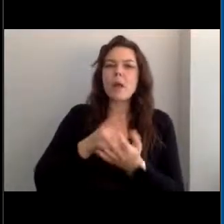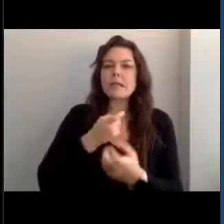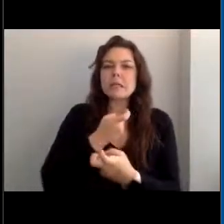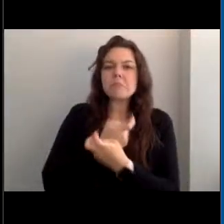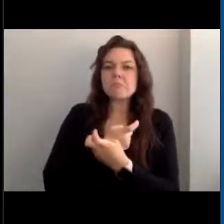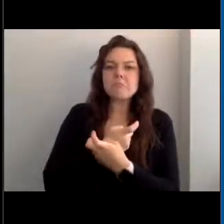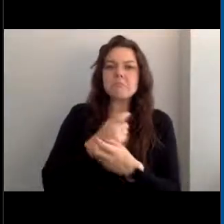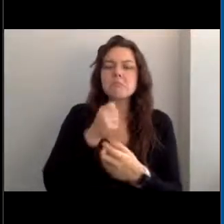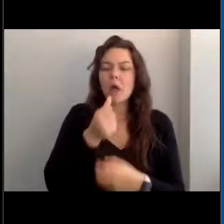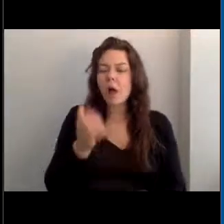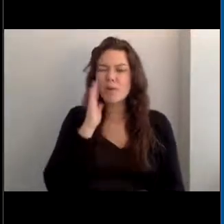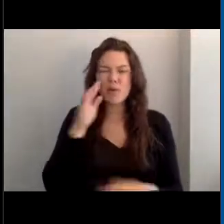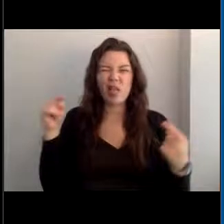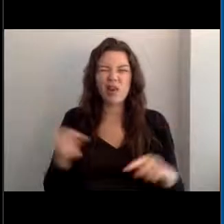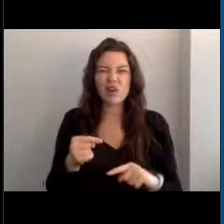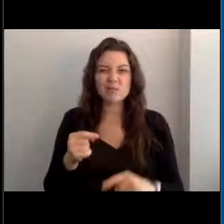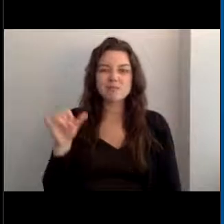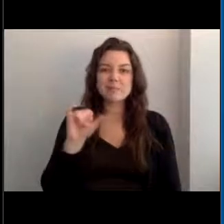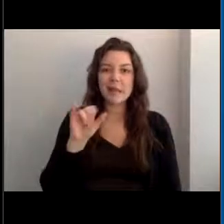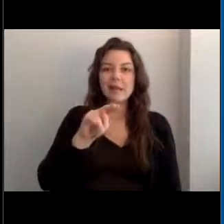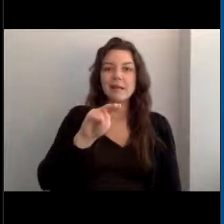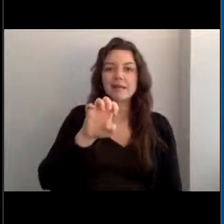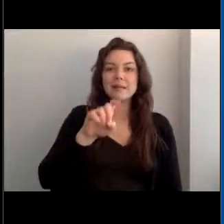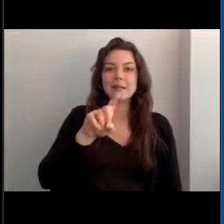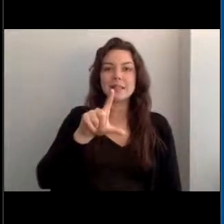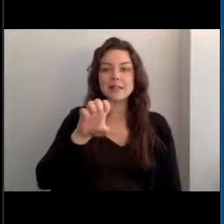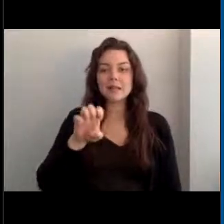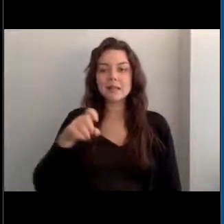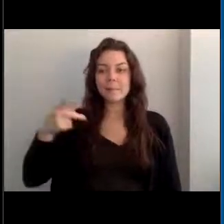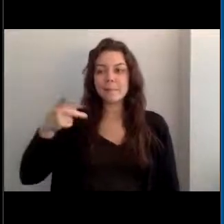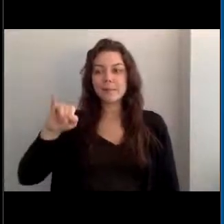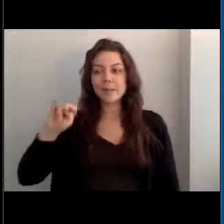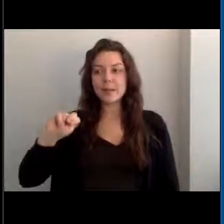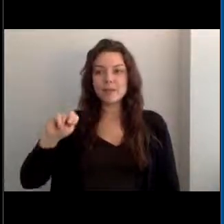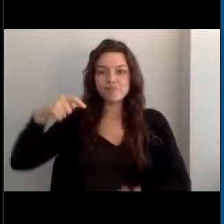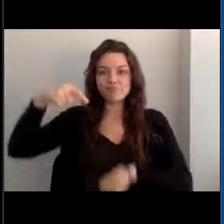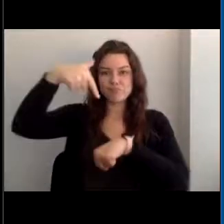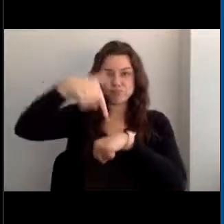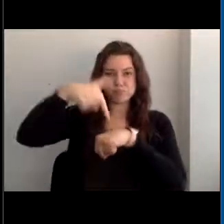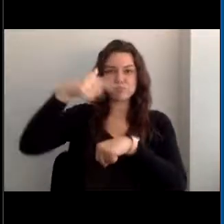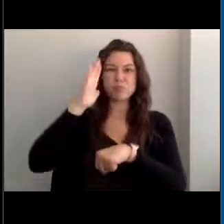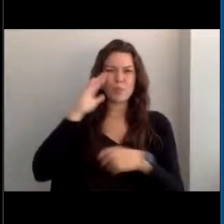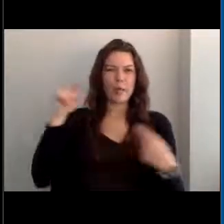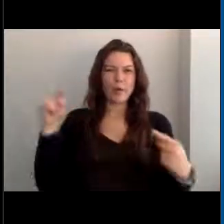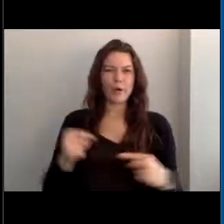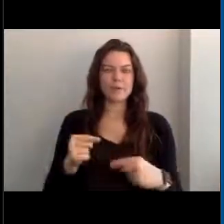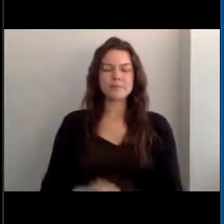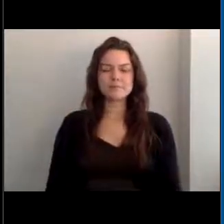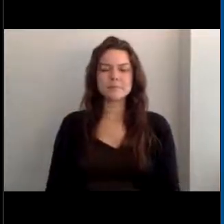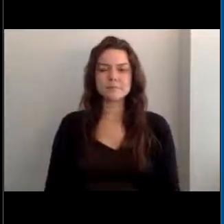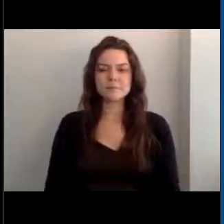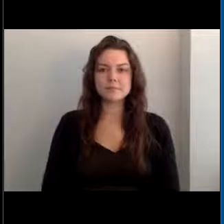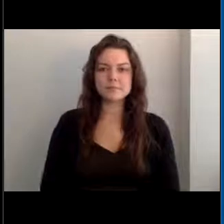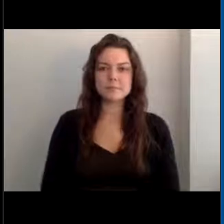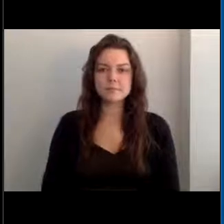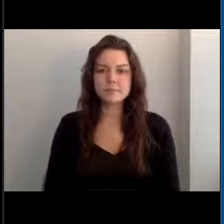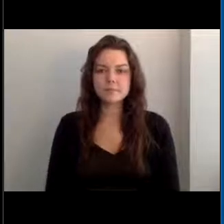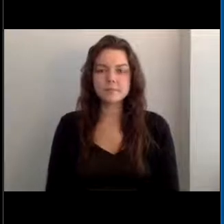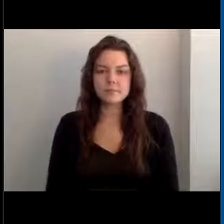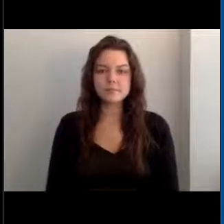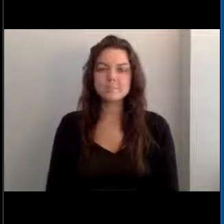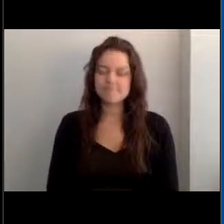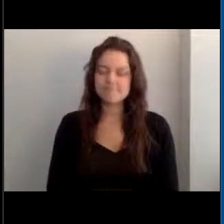hurt. Just like if you got stabbed with a needle or a pin, they are very sharp spines. So we do have to watch out for those on the reef. Gotcha.